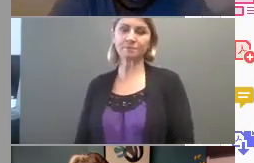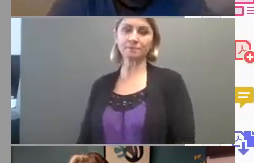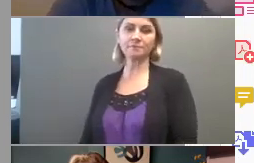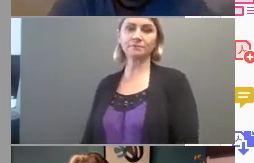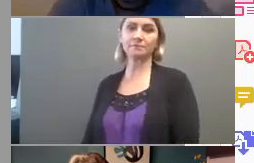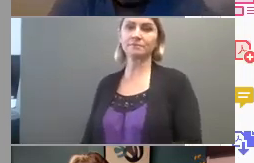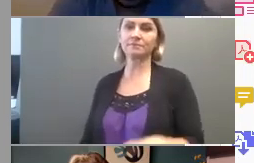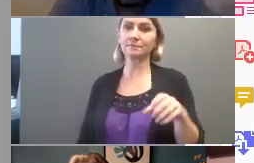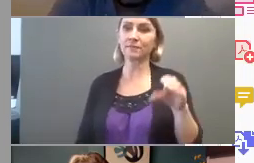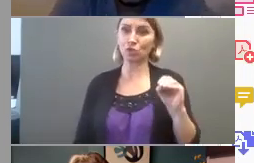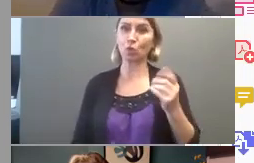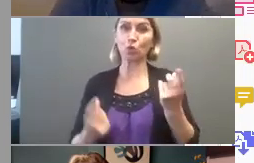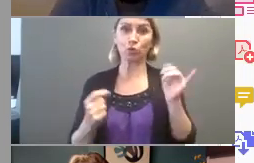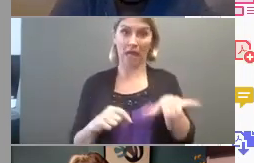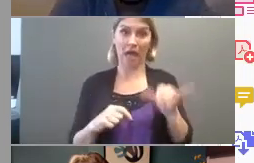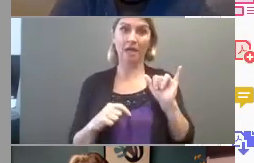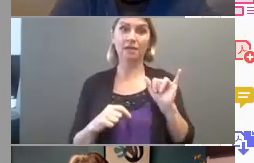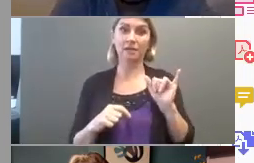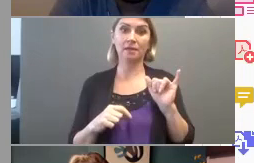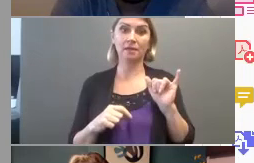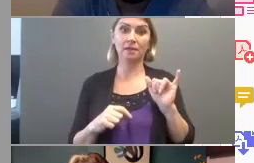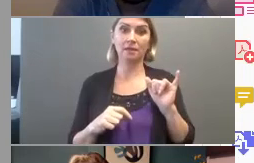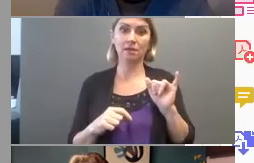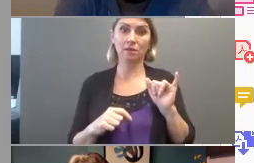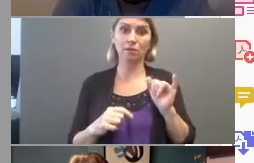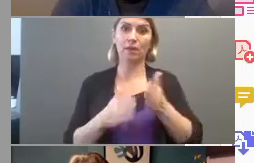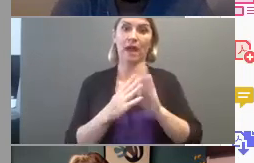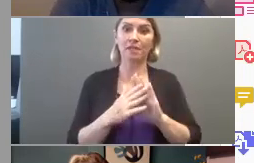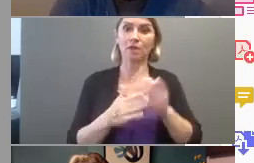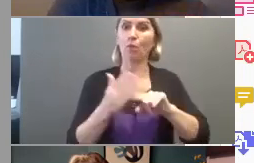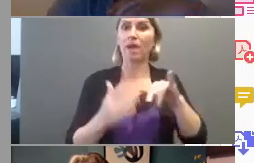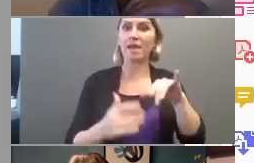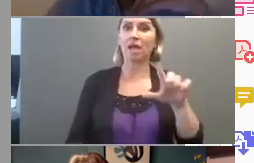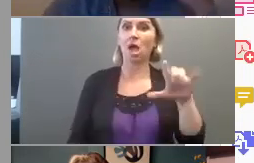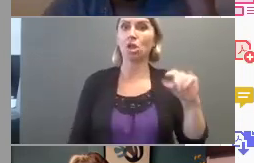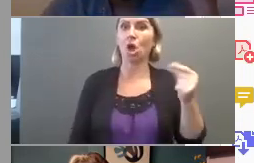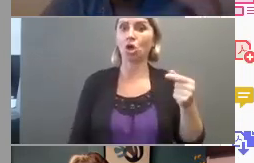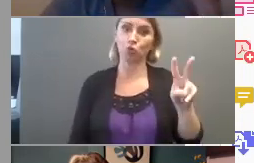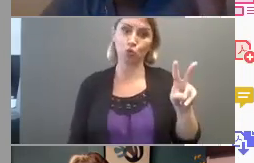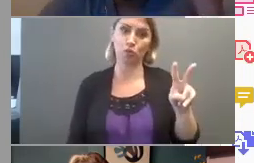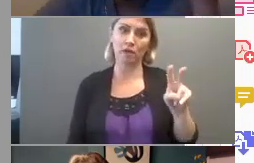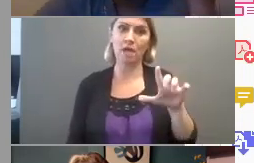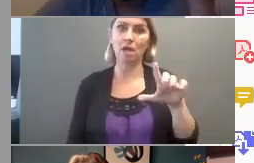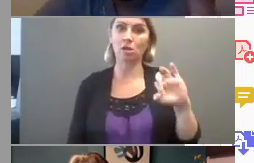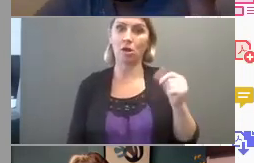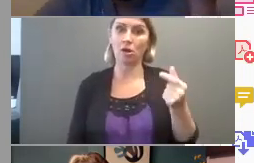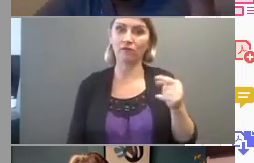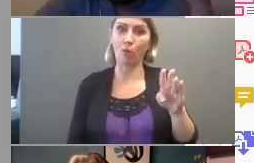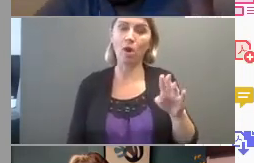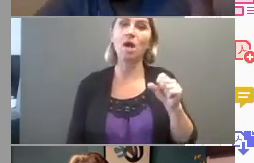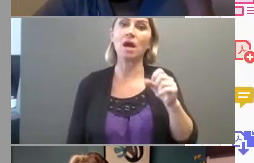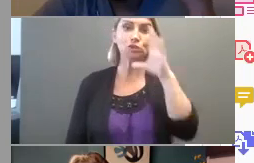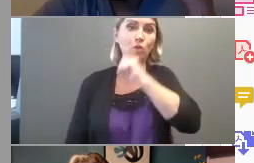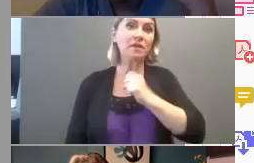So in order to do that, I want you guys to figure out what is log 2 and what is log 4. Assuming that both of those